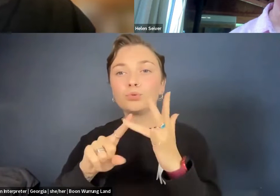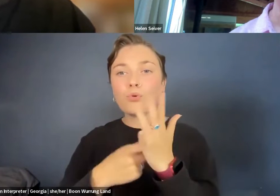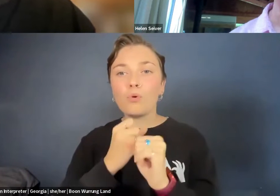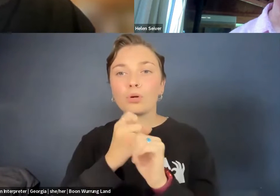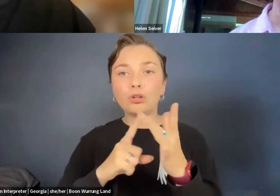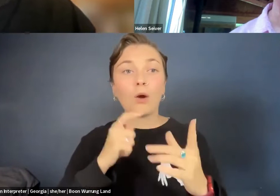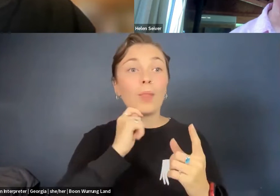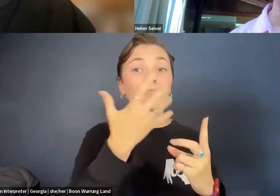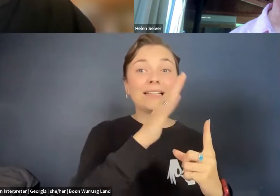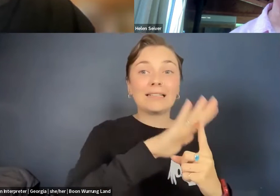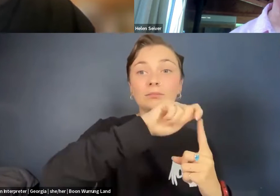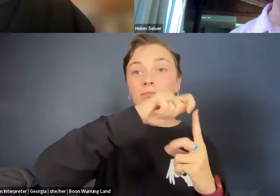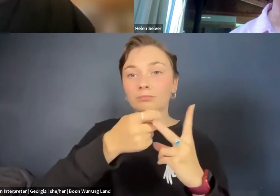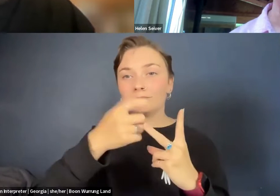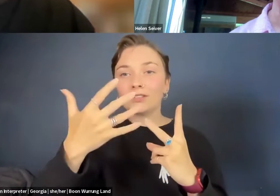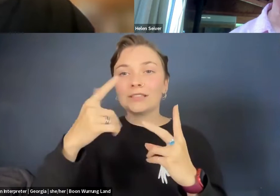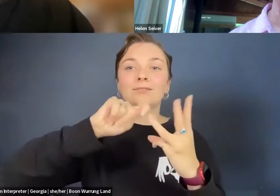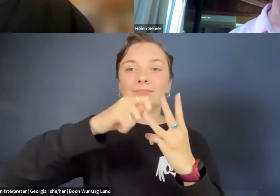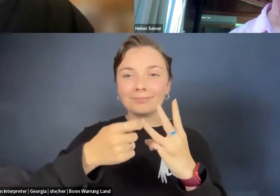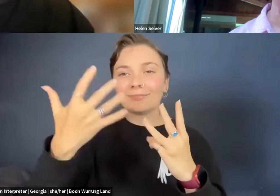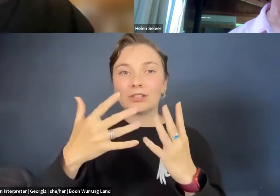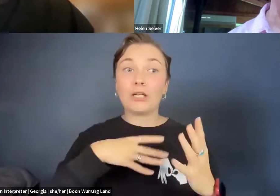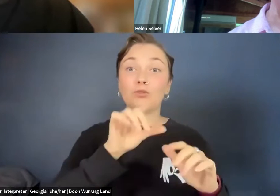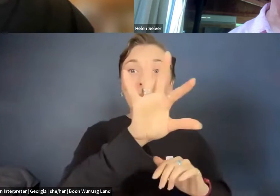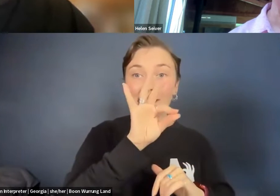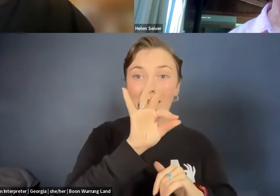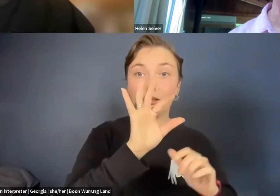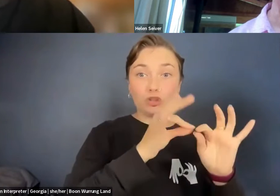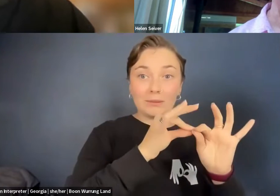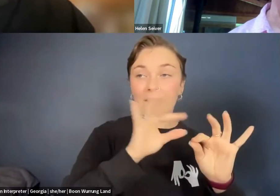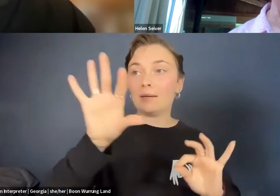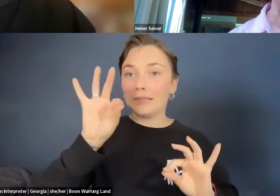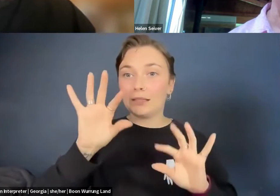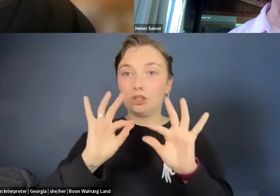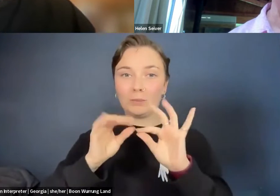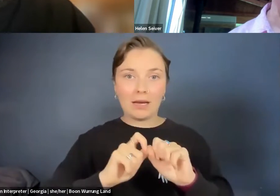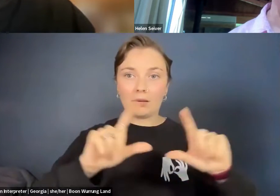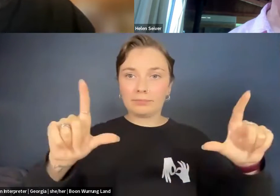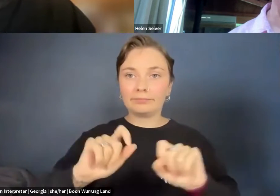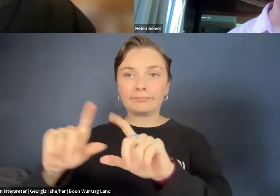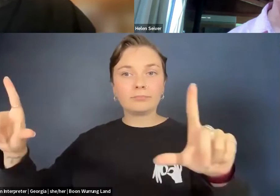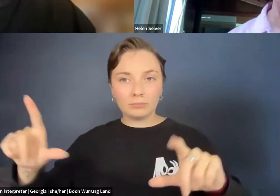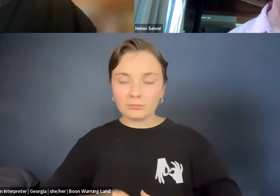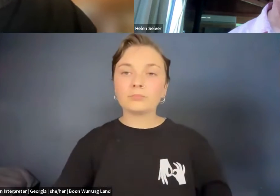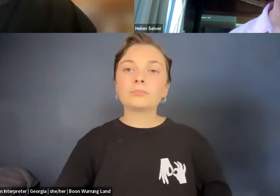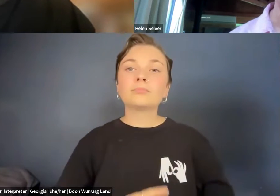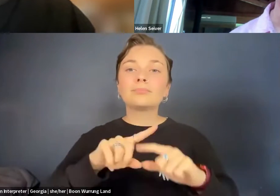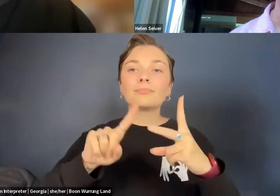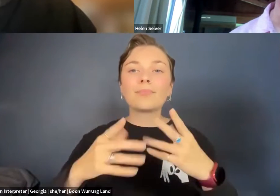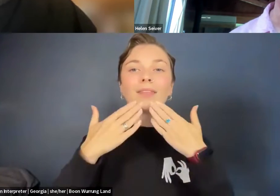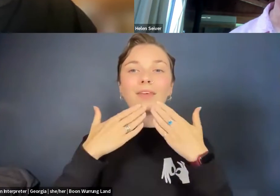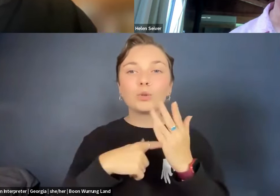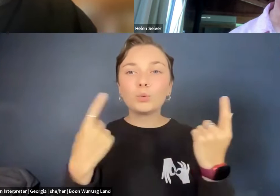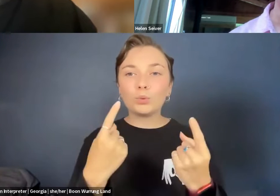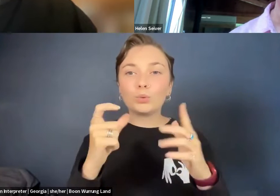15 minutes each and then swap over. So you need to pin each interpreter to maintain the larger screen size. Also, thanks to those who are doing